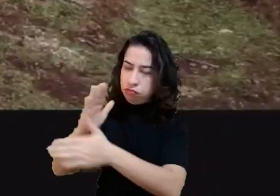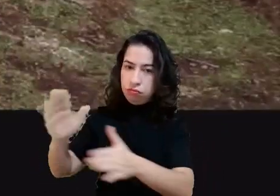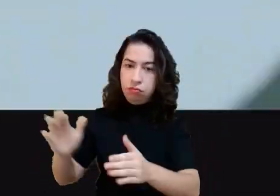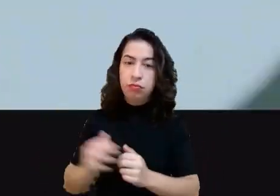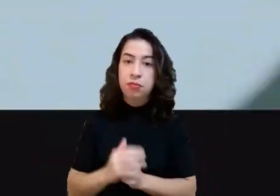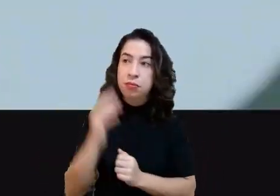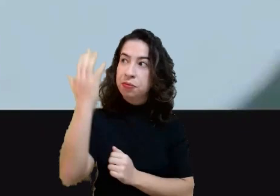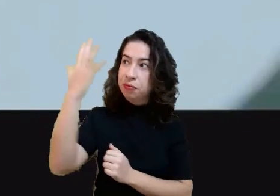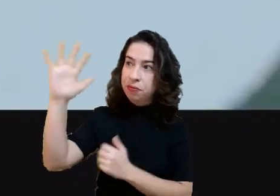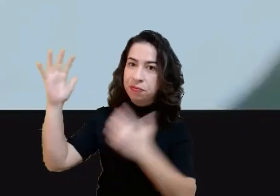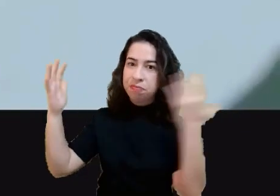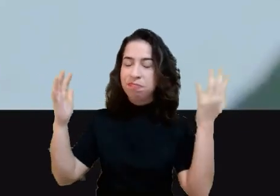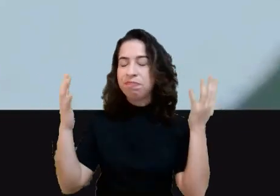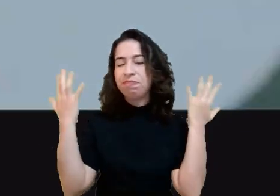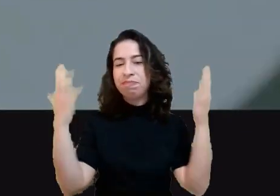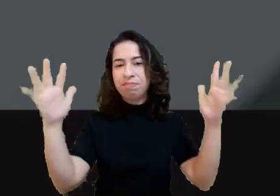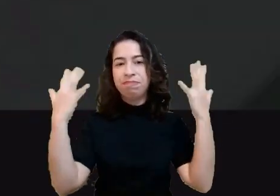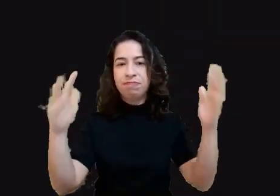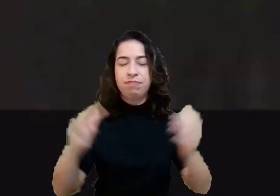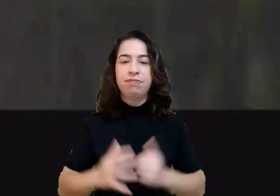the nature applauds you.